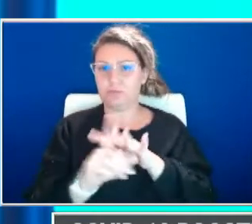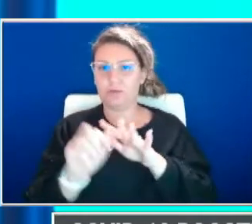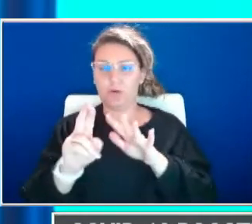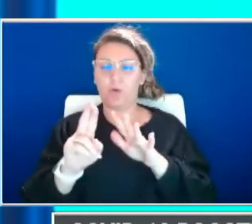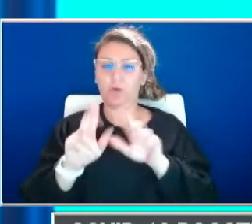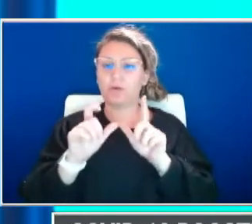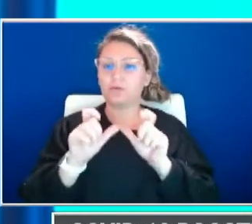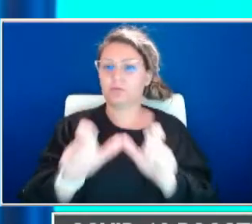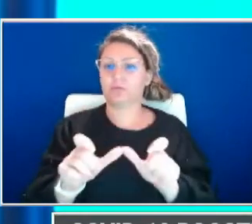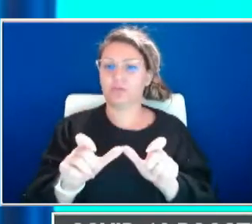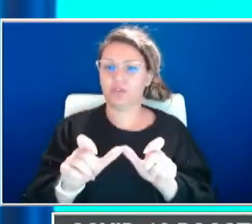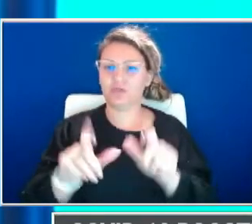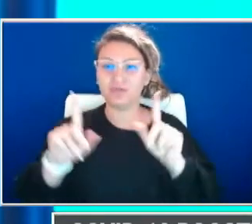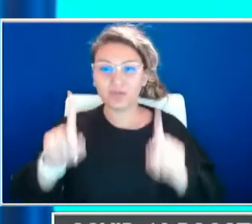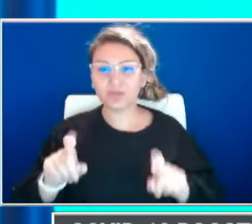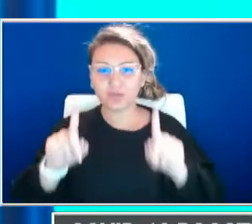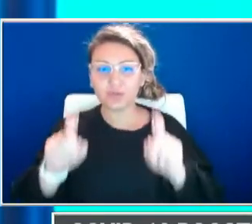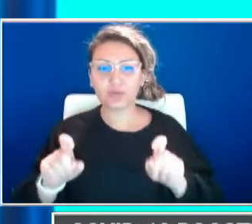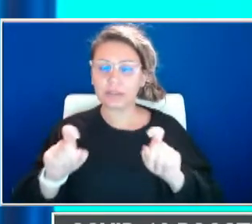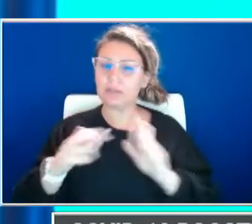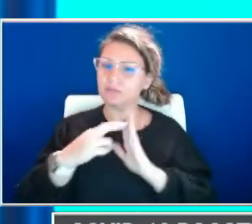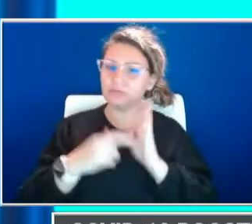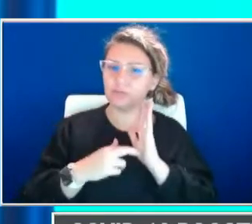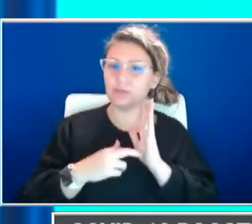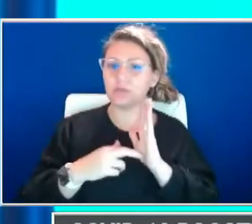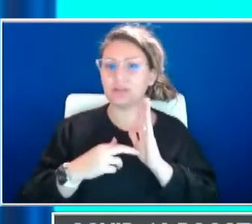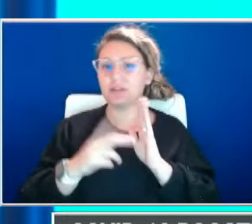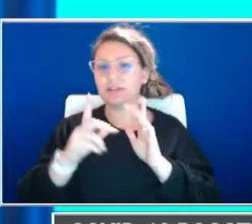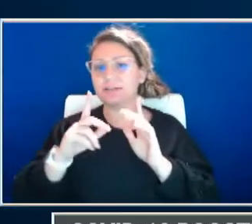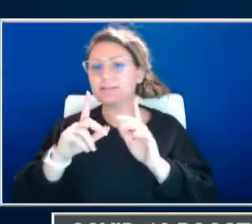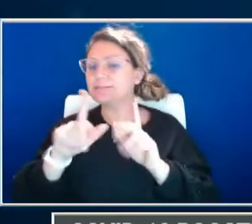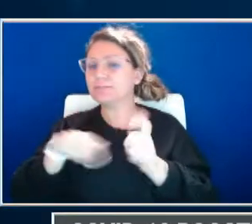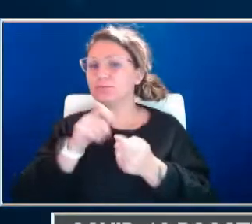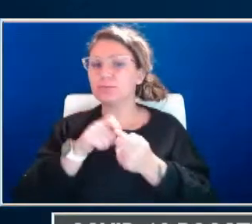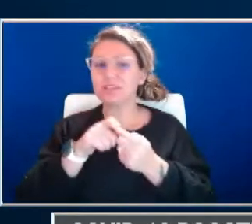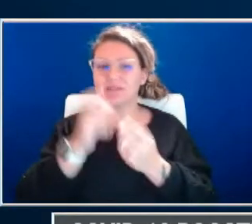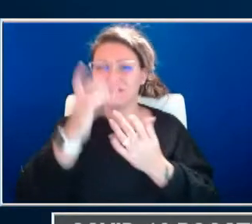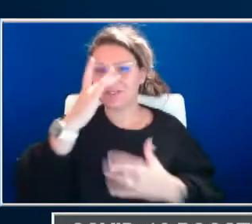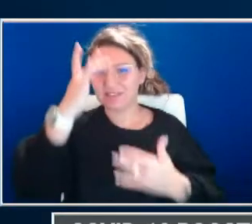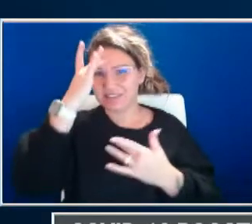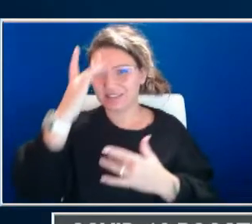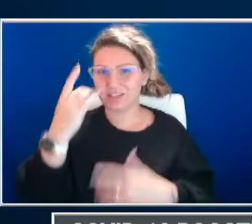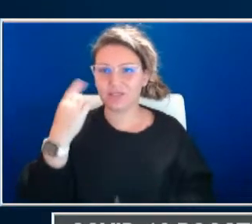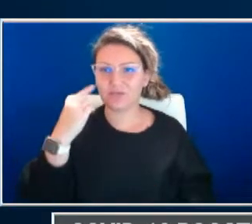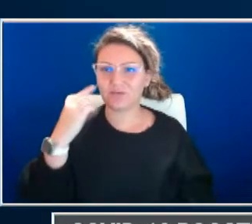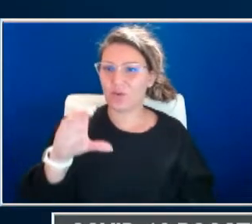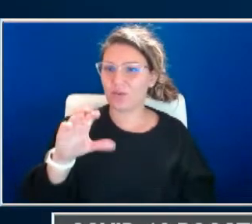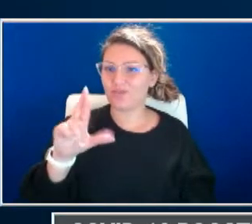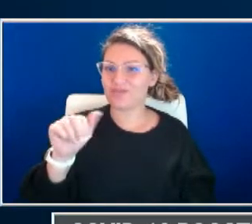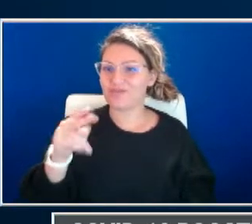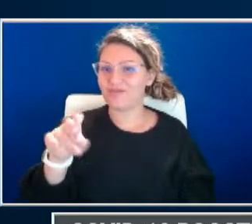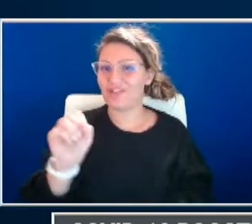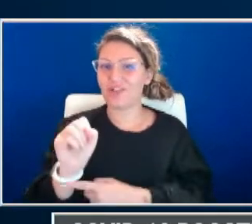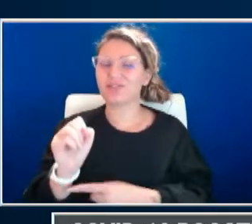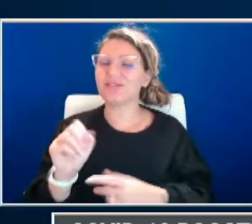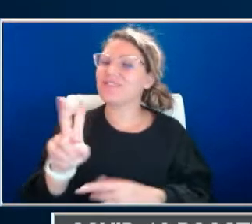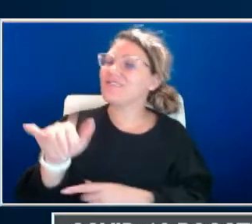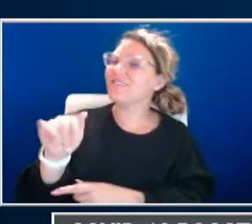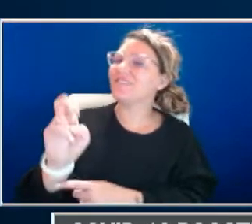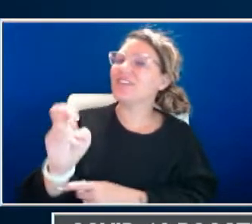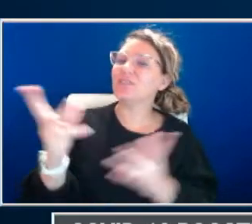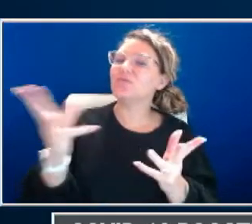guidelines as based on the specific disease characteristics for the Crohn's. Vince, what are you looking forward to getting back to the